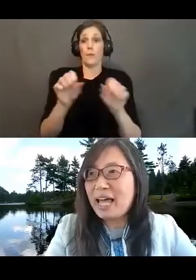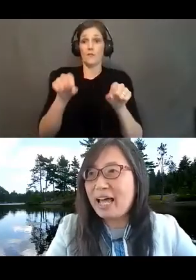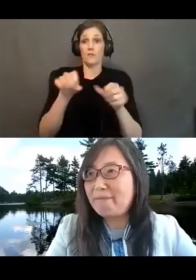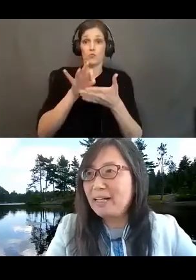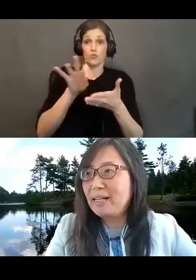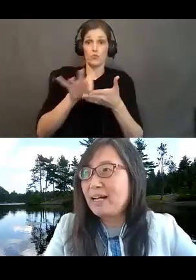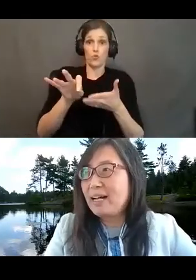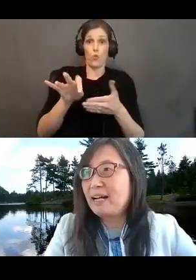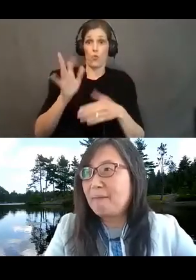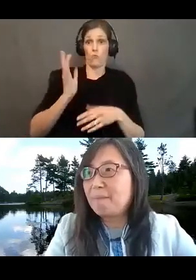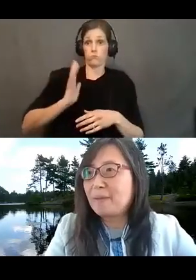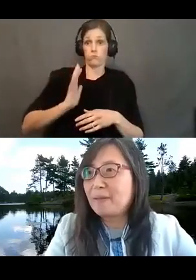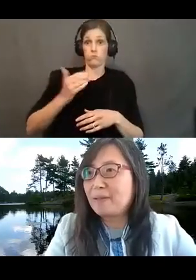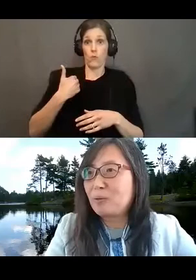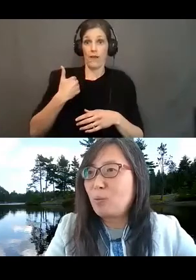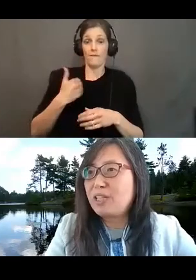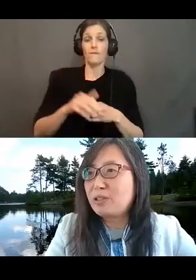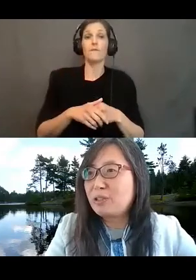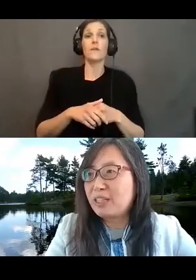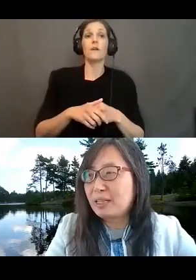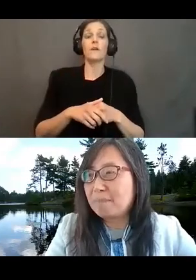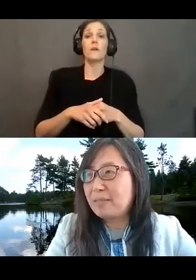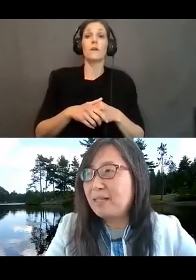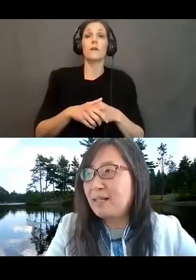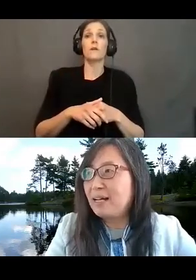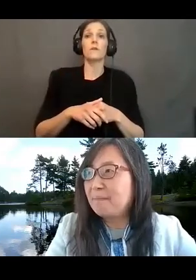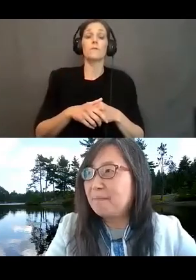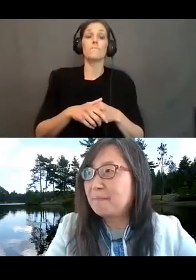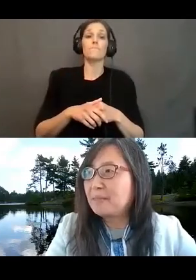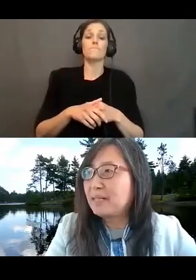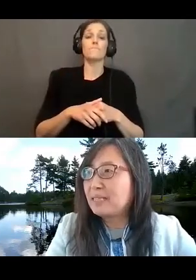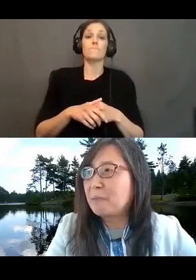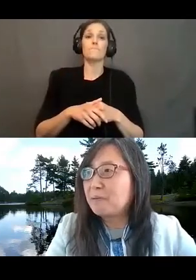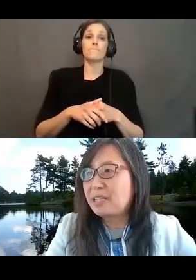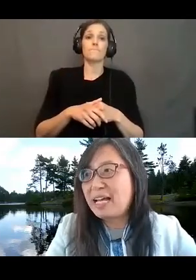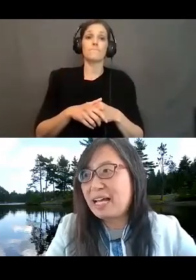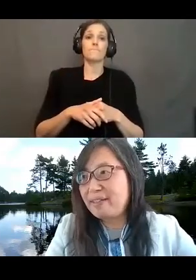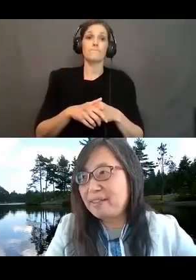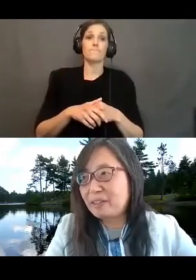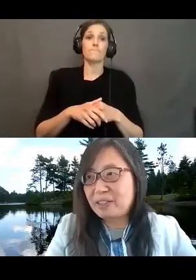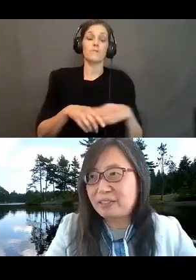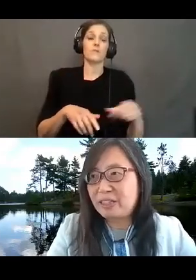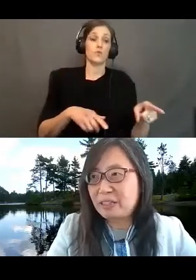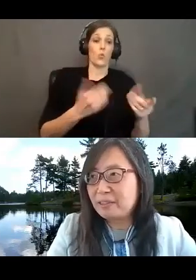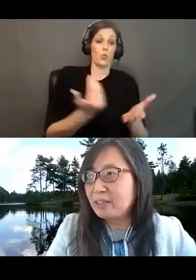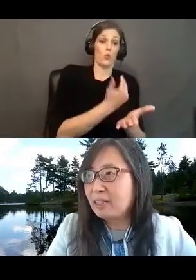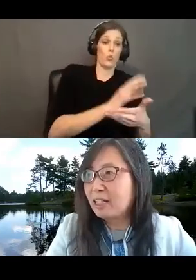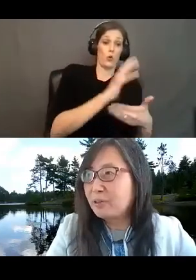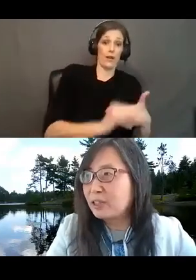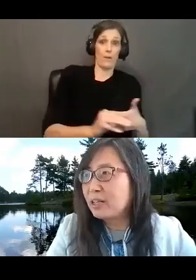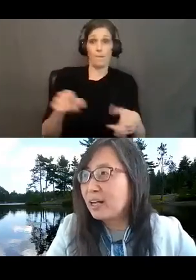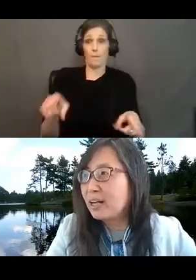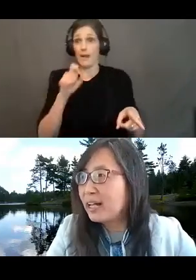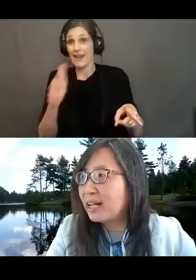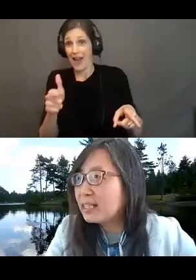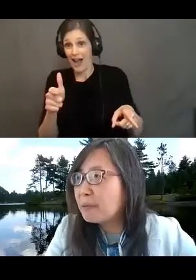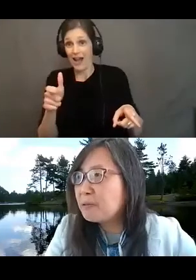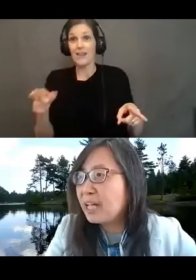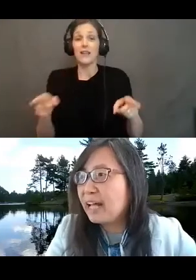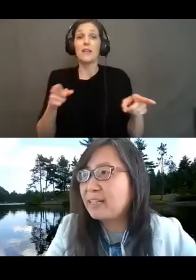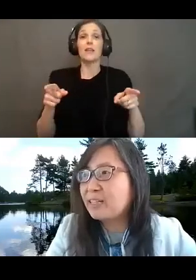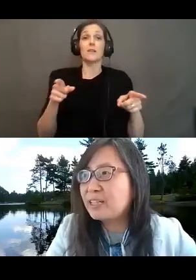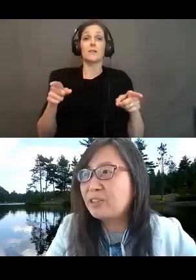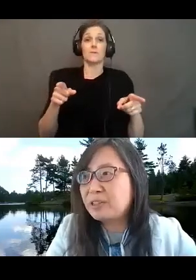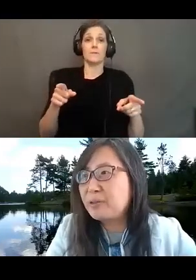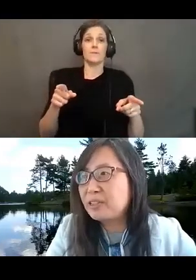would have with new curriculum, as opposed to not having a curriculum, as opposed